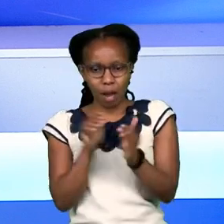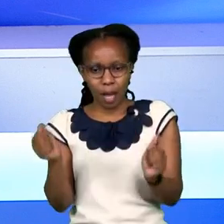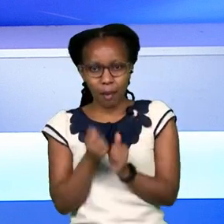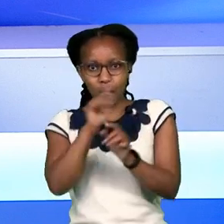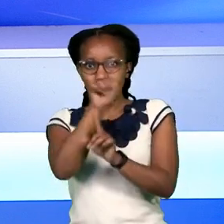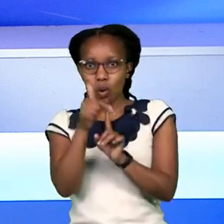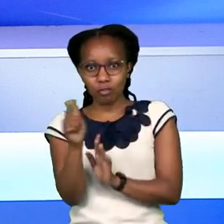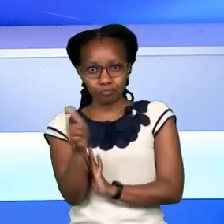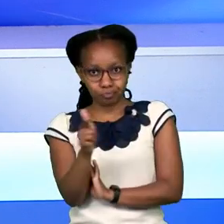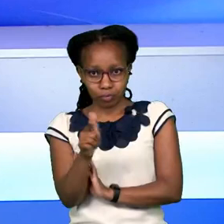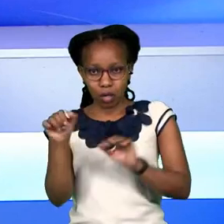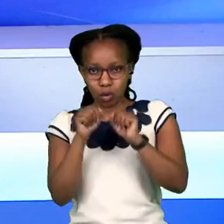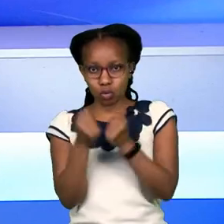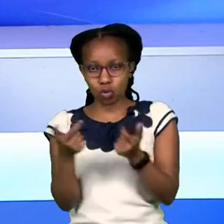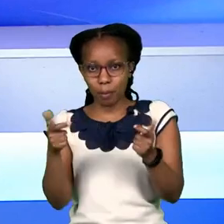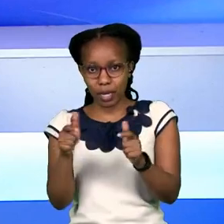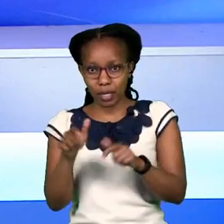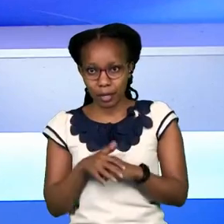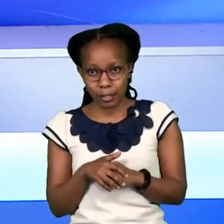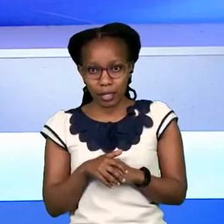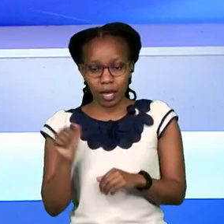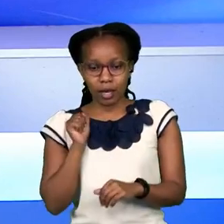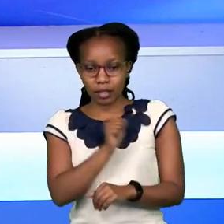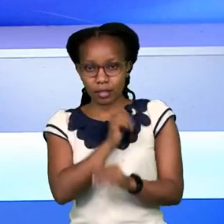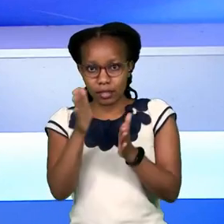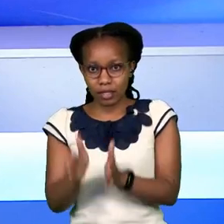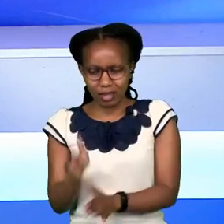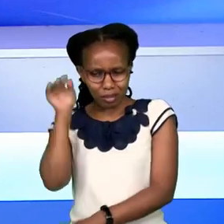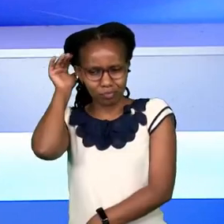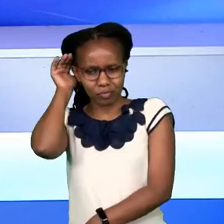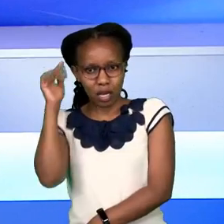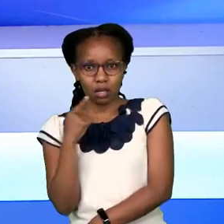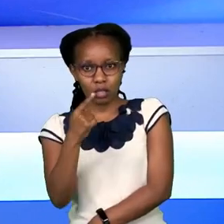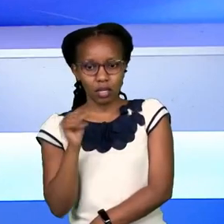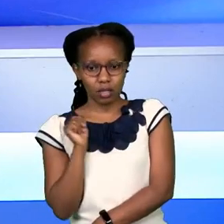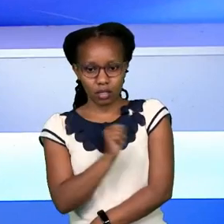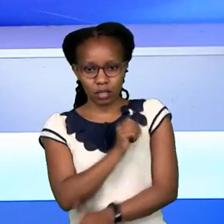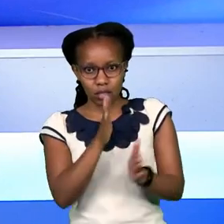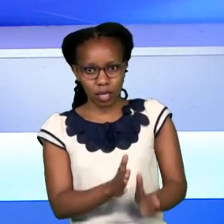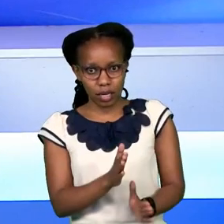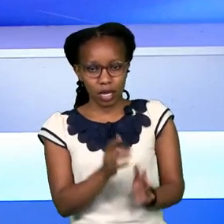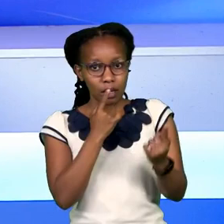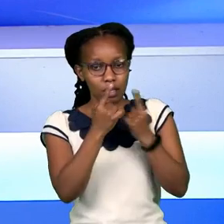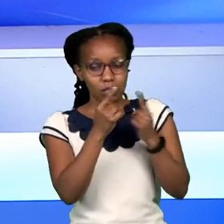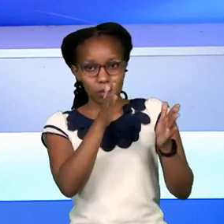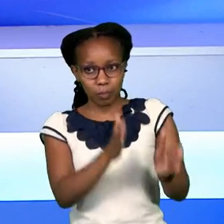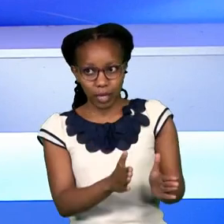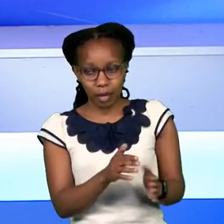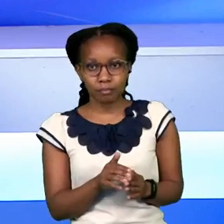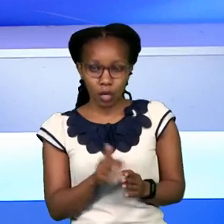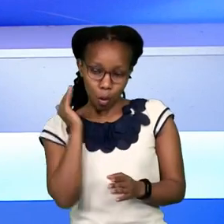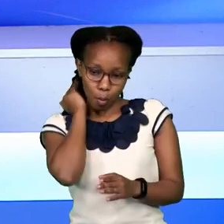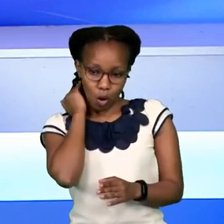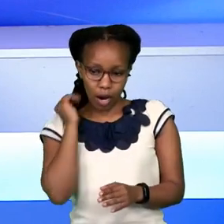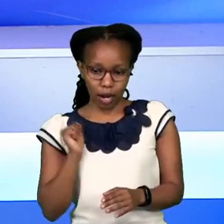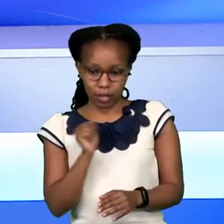video making rounds on social media in which an anonymous senator is heard telling the Senate Speaker Kenneth Lusaka that Kang'ata, who was addressing